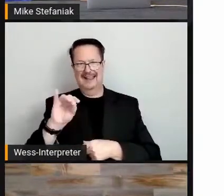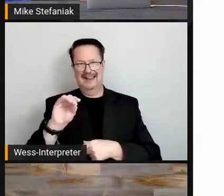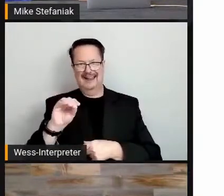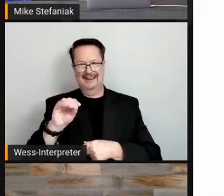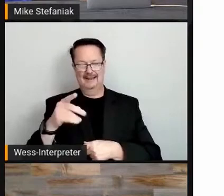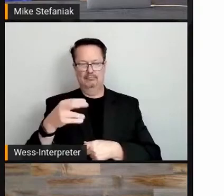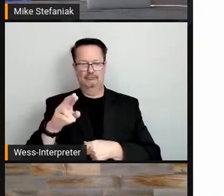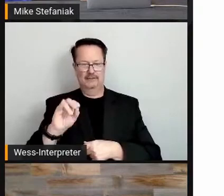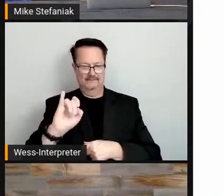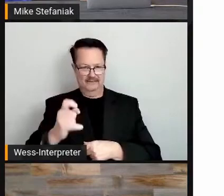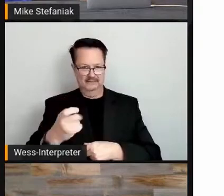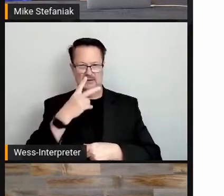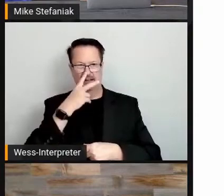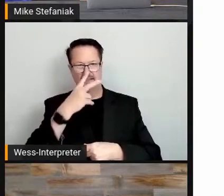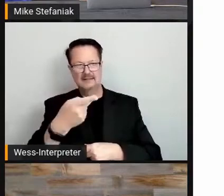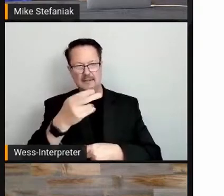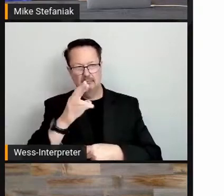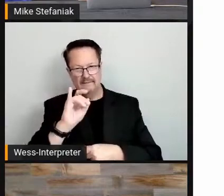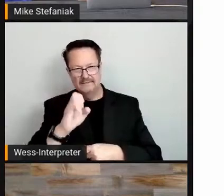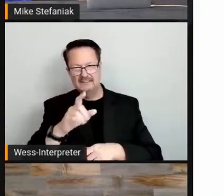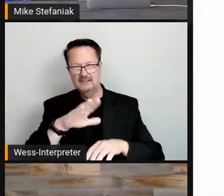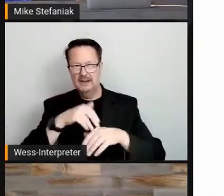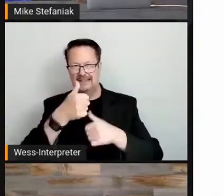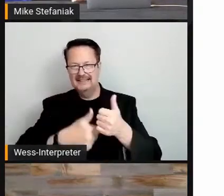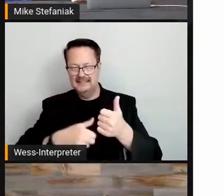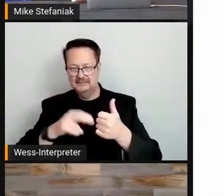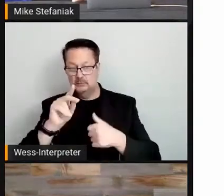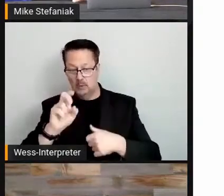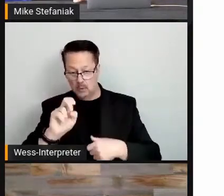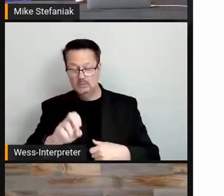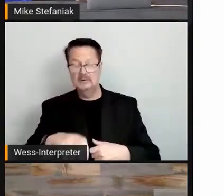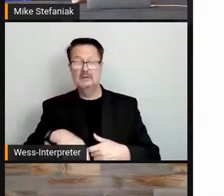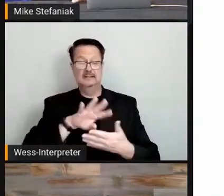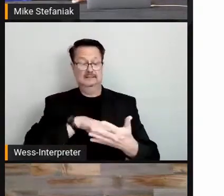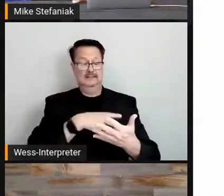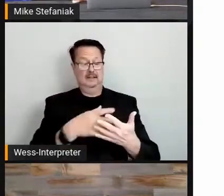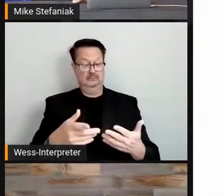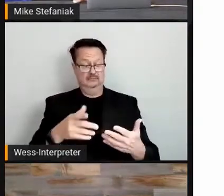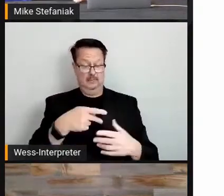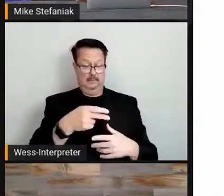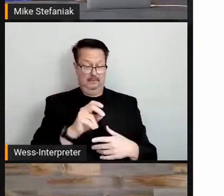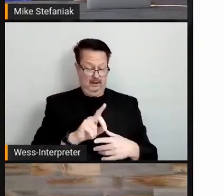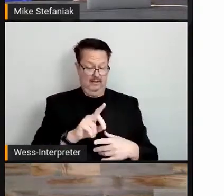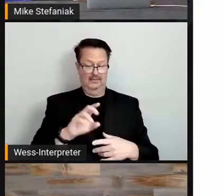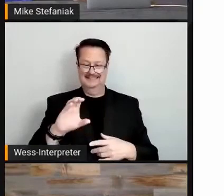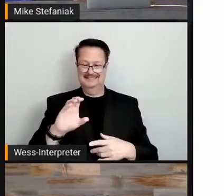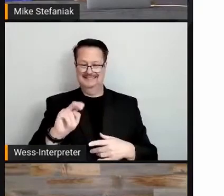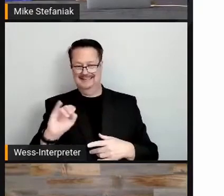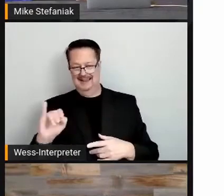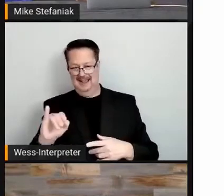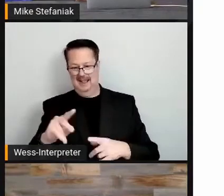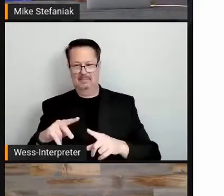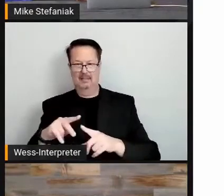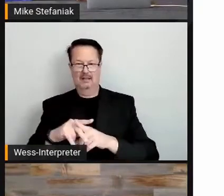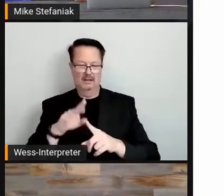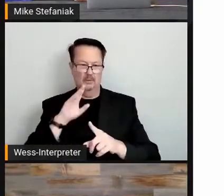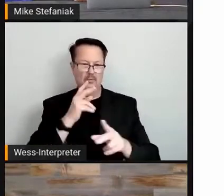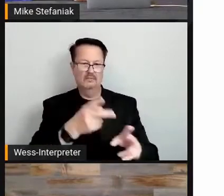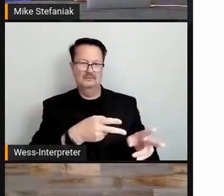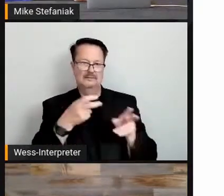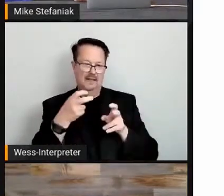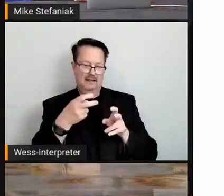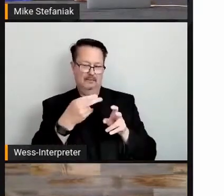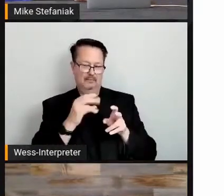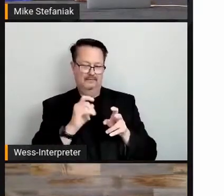see that ENI prefix on each node. And then when a pod gets scheduled to the node, the CNI plugin will take an IP from that prefix and wire it up